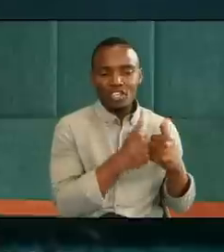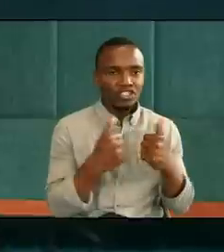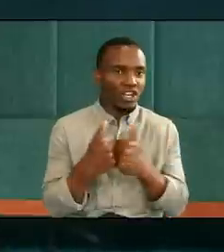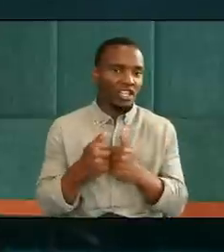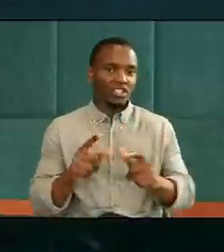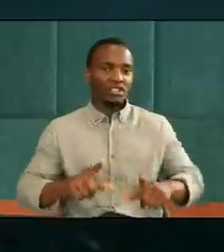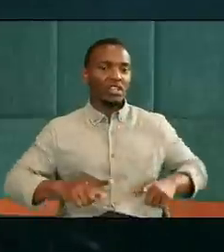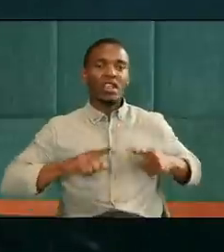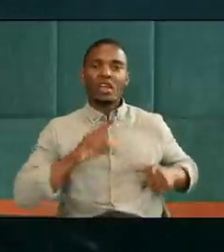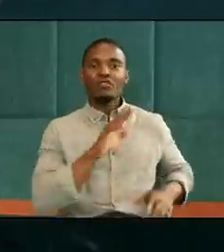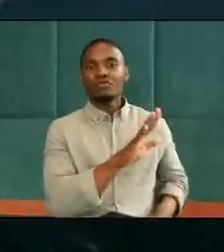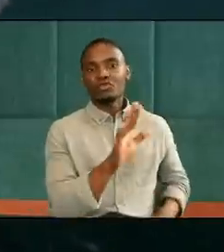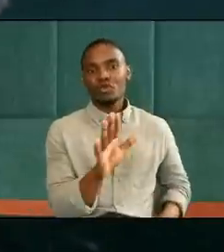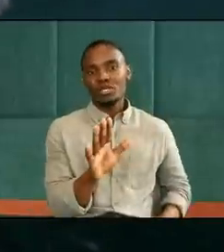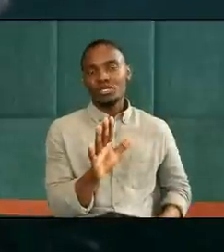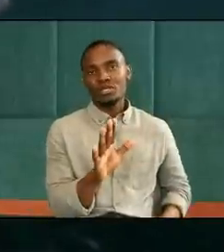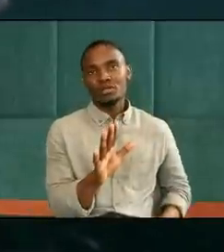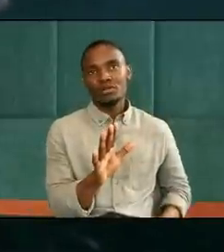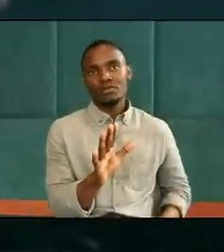life.